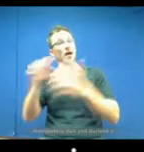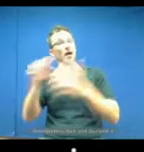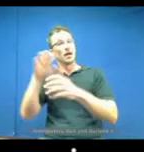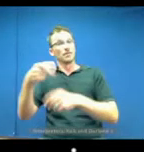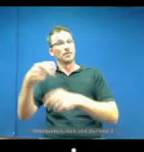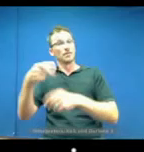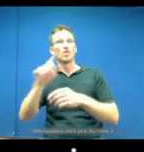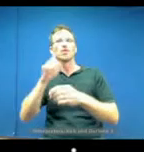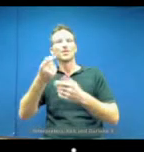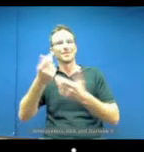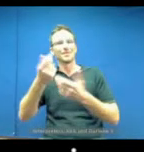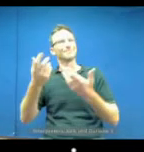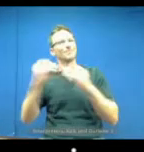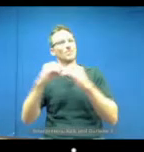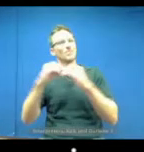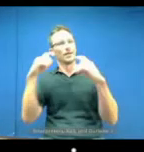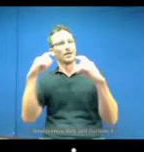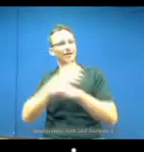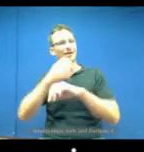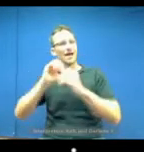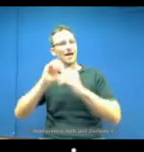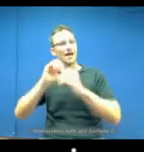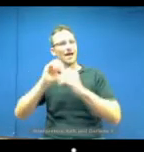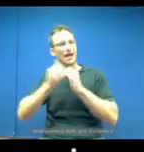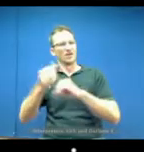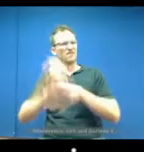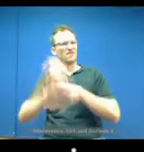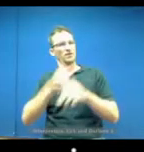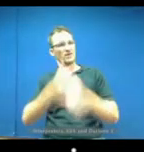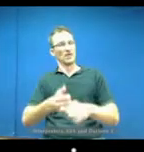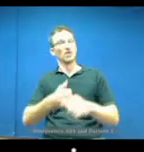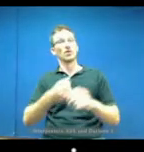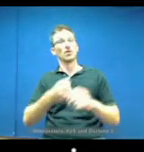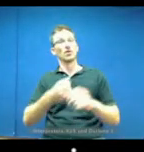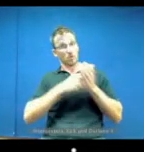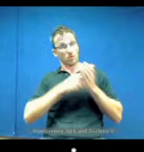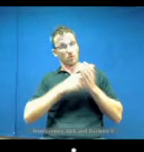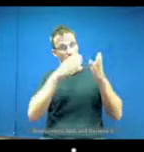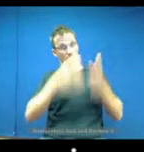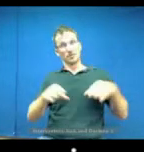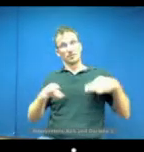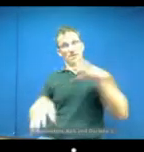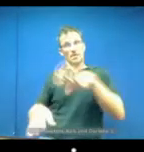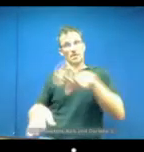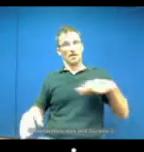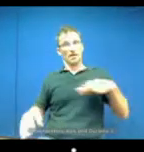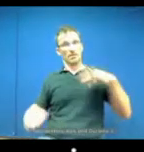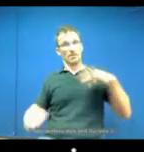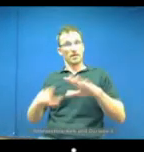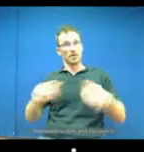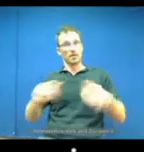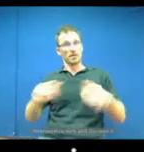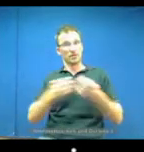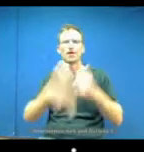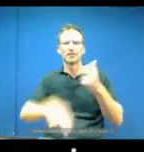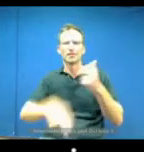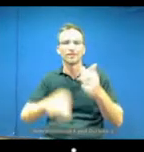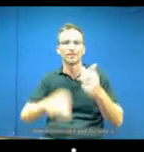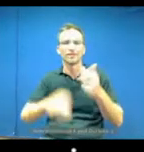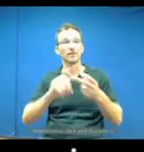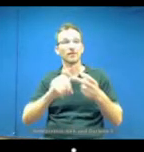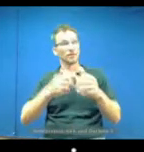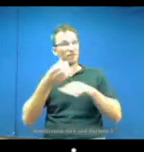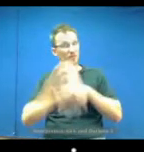like those requiring the person to pay child support or attend a treatment program.